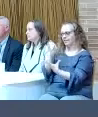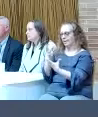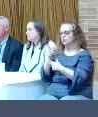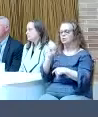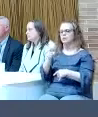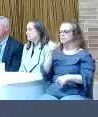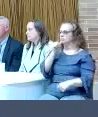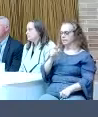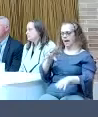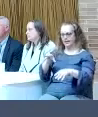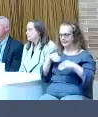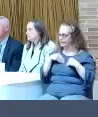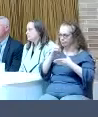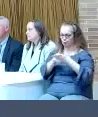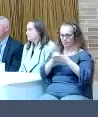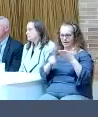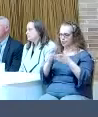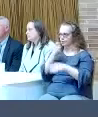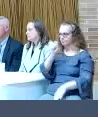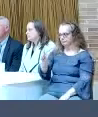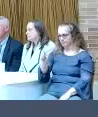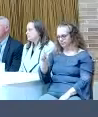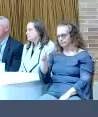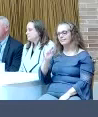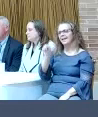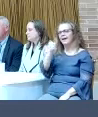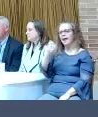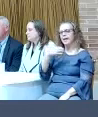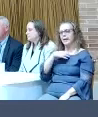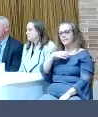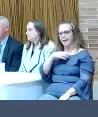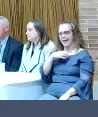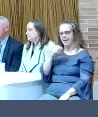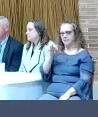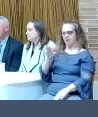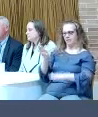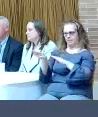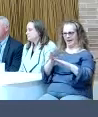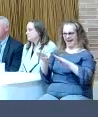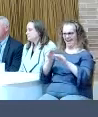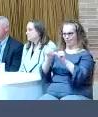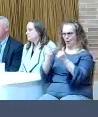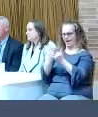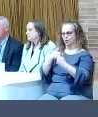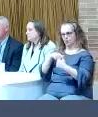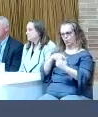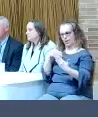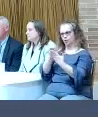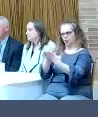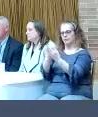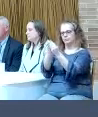does not tolerate discrimination of any kind all complaints of less than exemplary conduct are addressed and